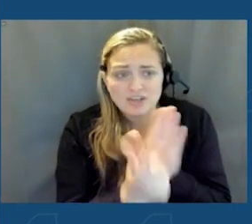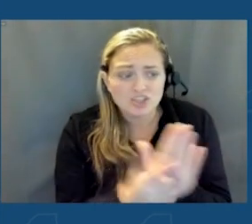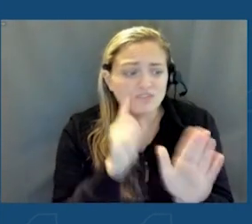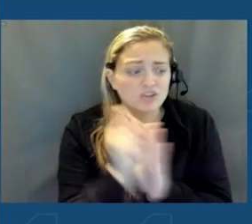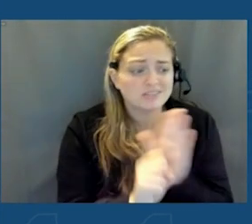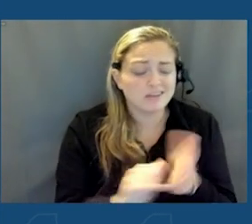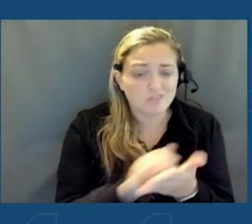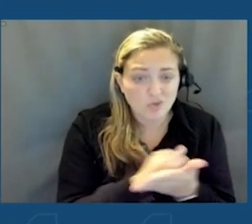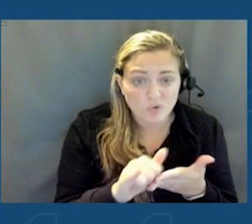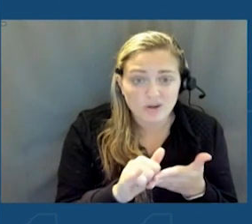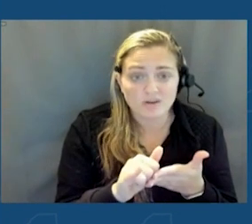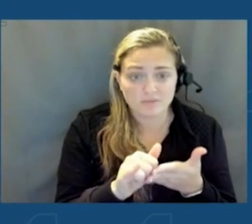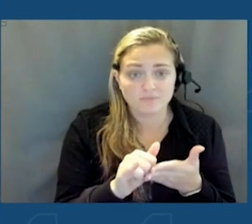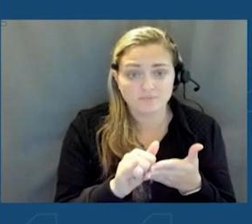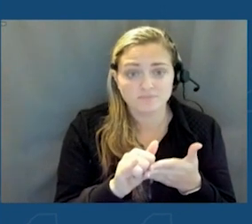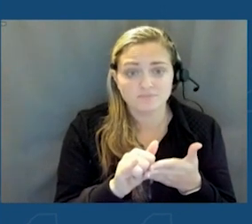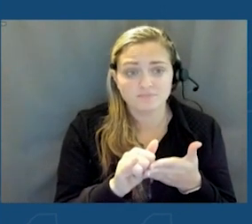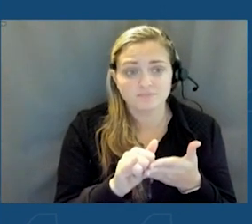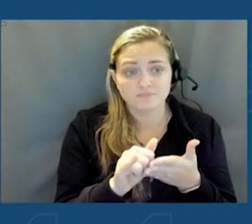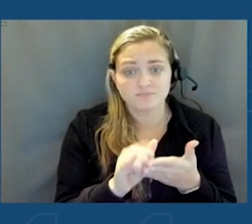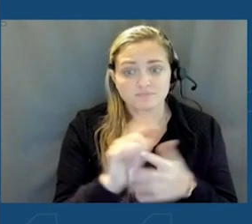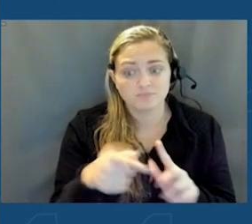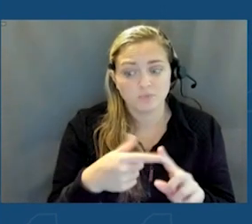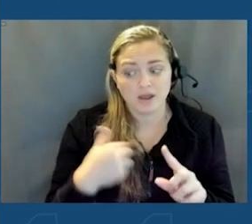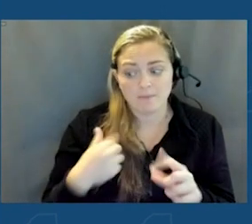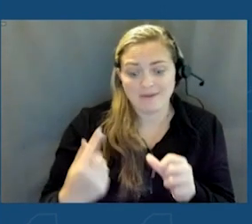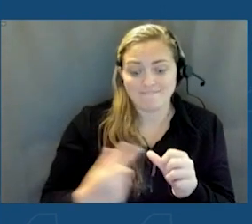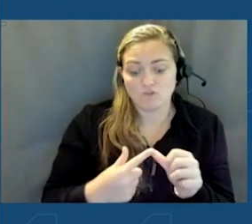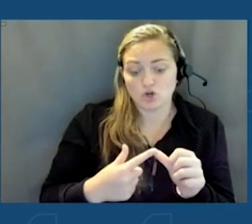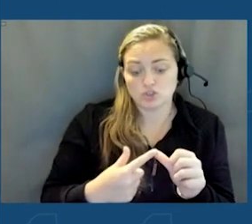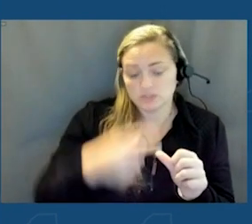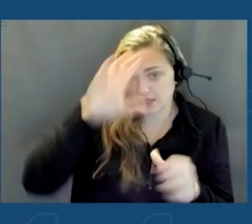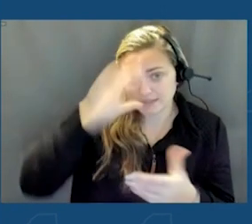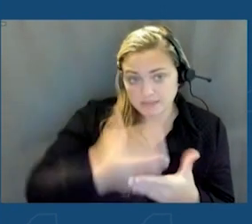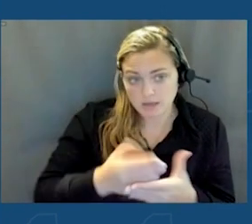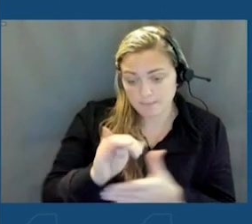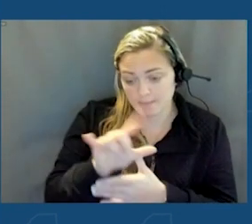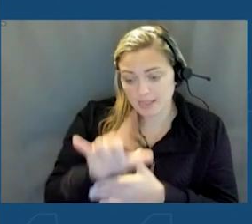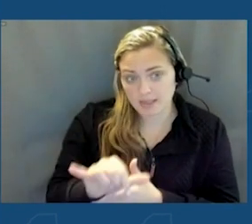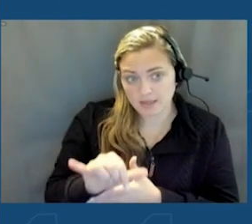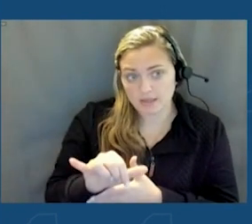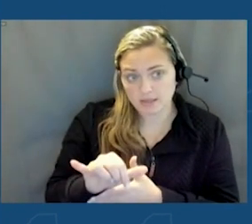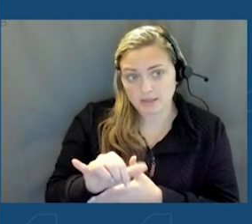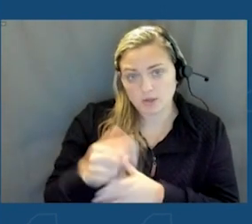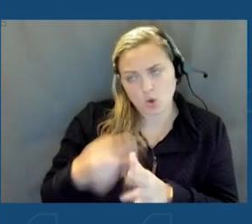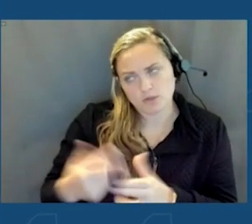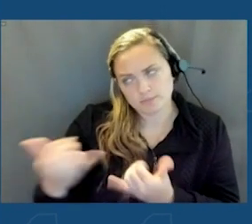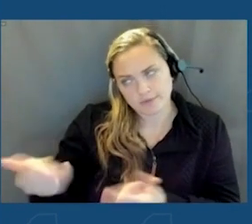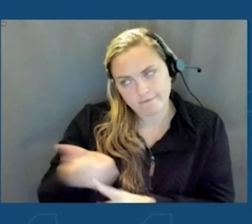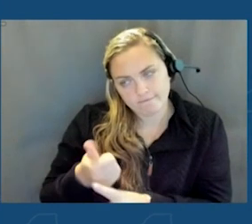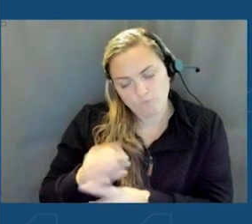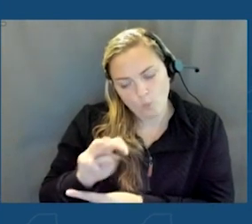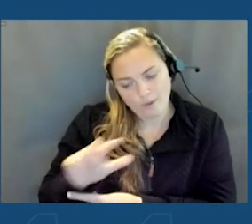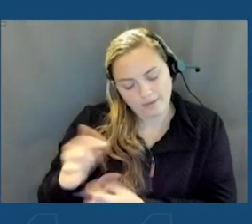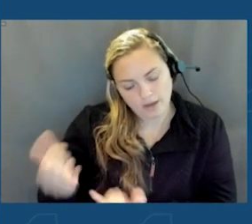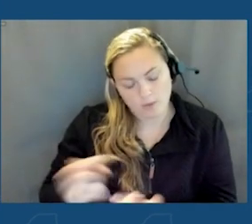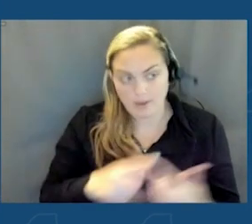York. And when I had my first son, Billy, he calls himself Will now, okay, I still call him